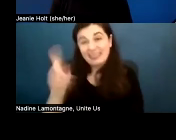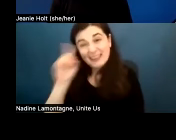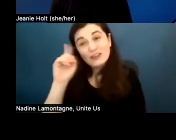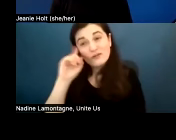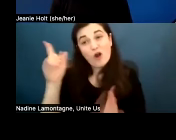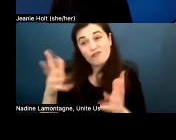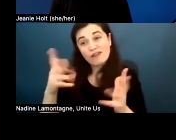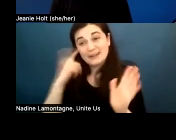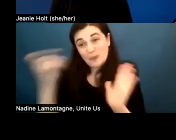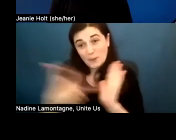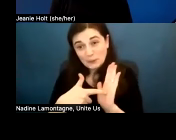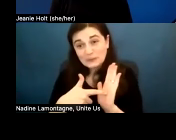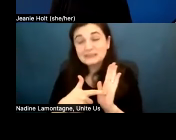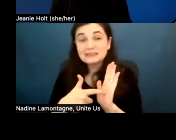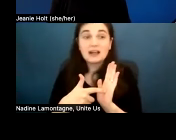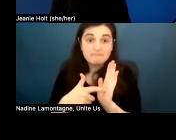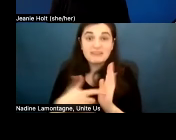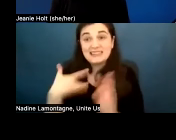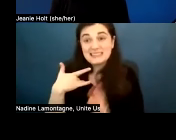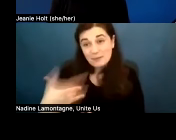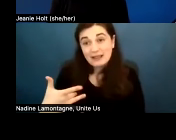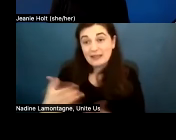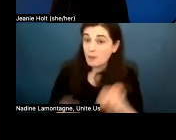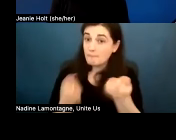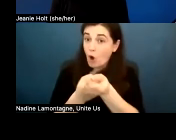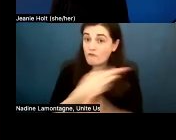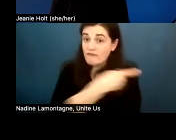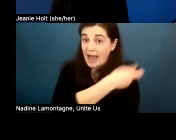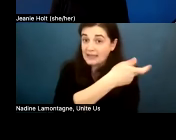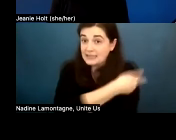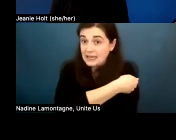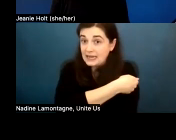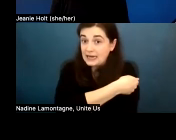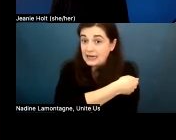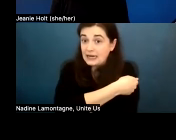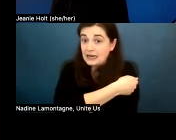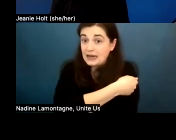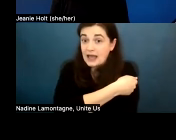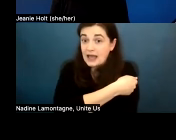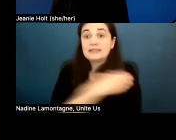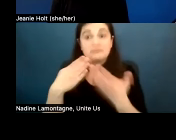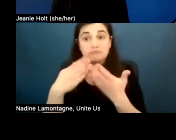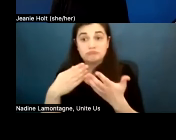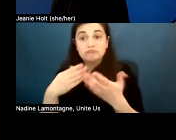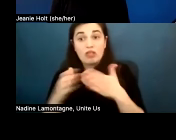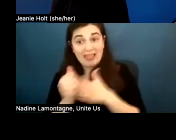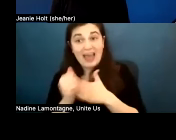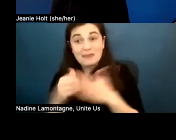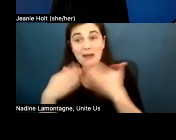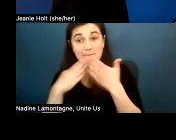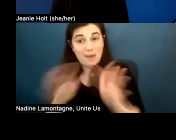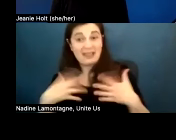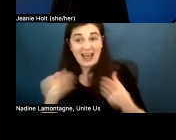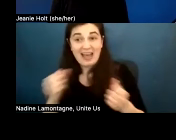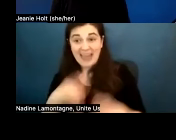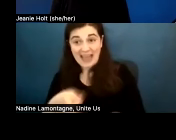that typically the pro-vaccine fight has been really dominated by public health experts and folks in white coats, but there hasn't